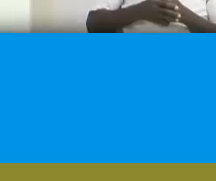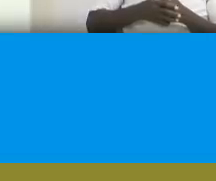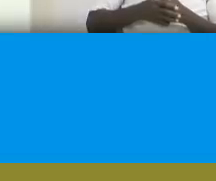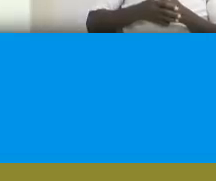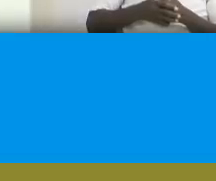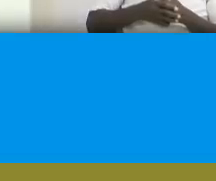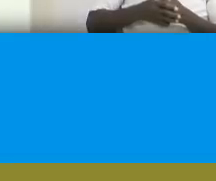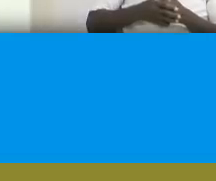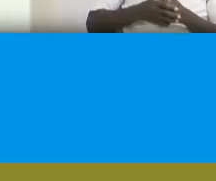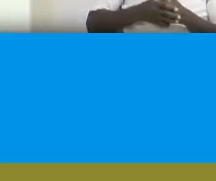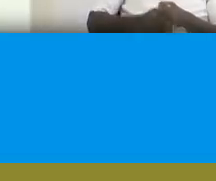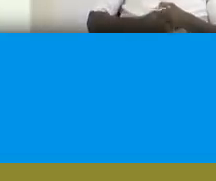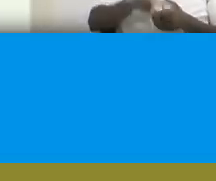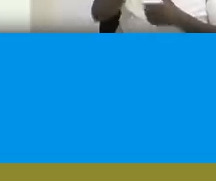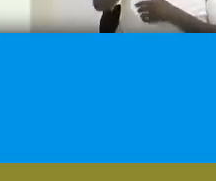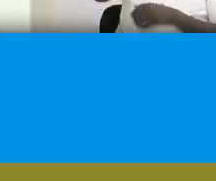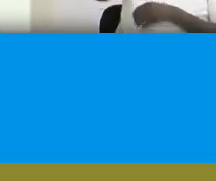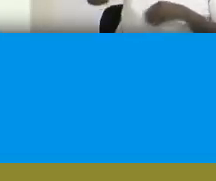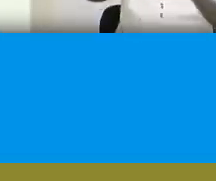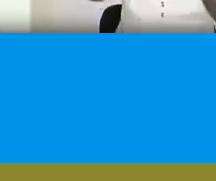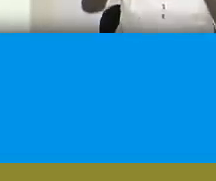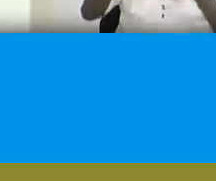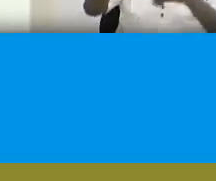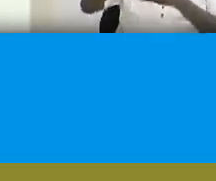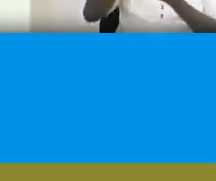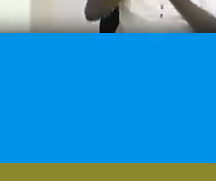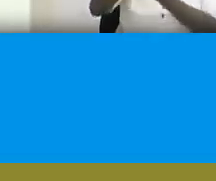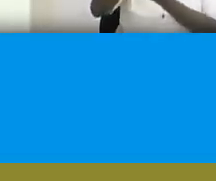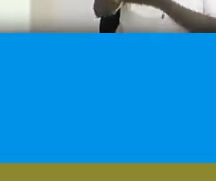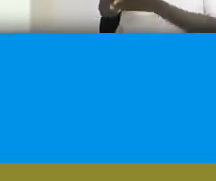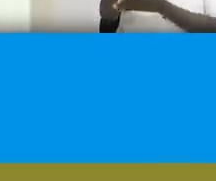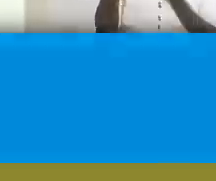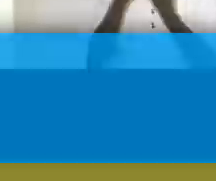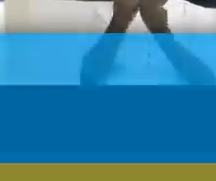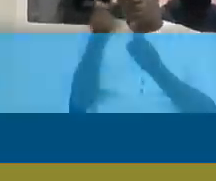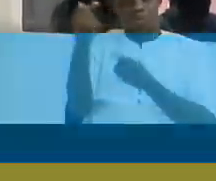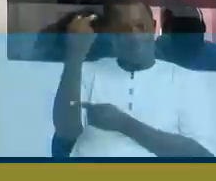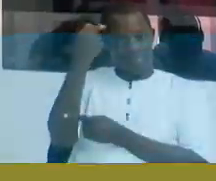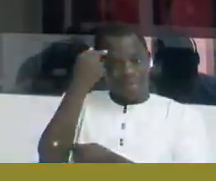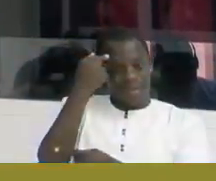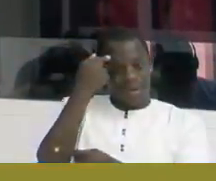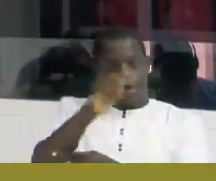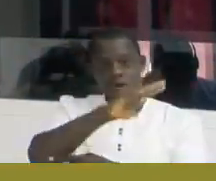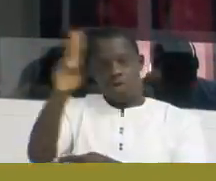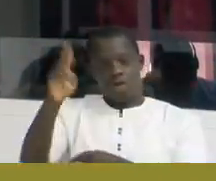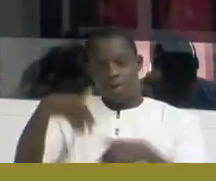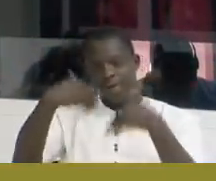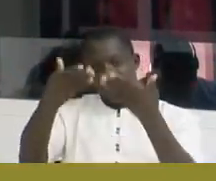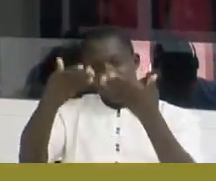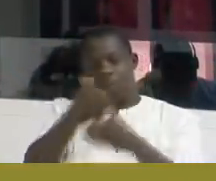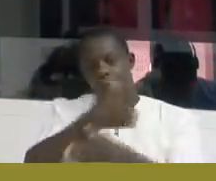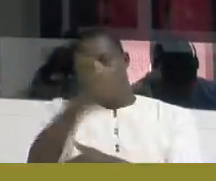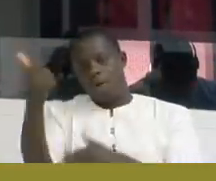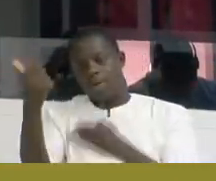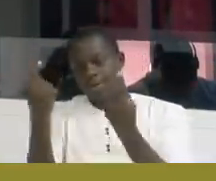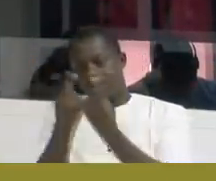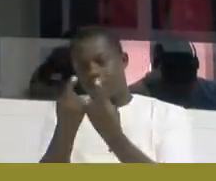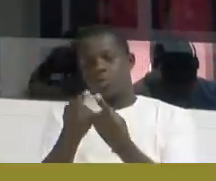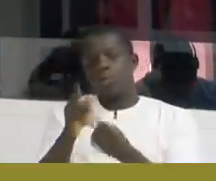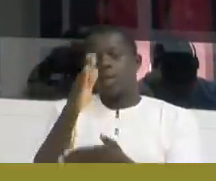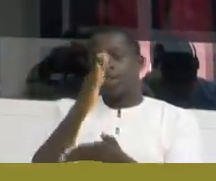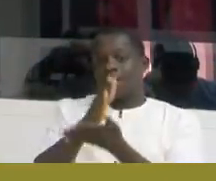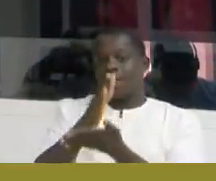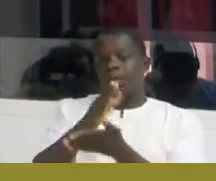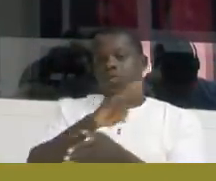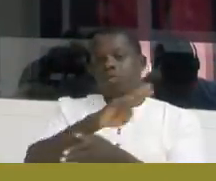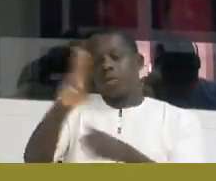dispute this order. Well, it's one thing to think it was not given, and another thing to be certain that it